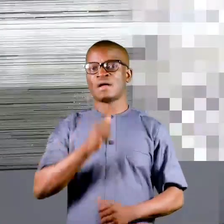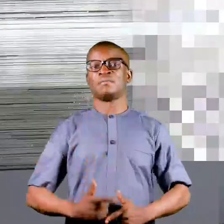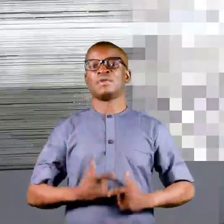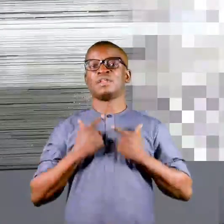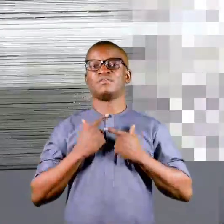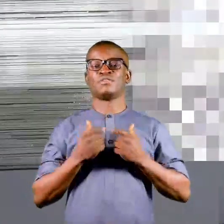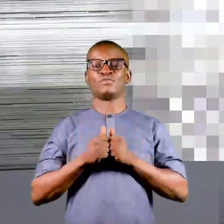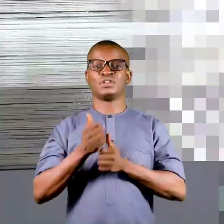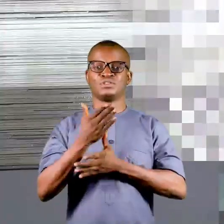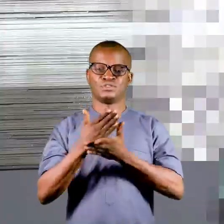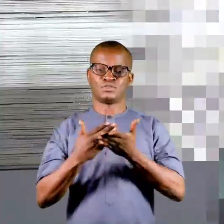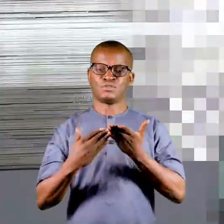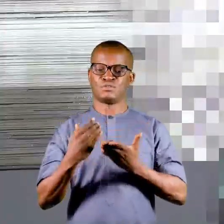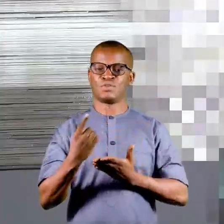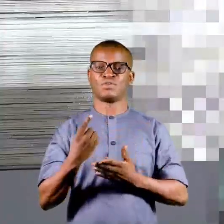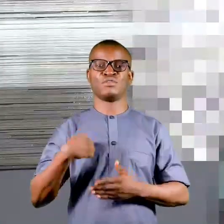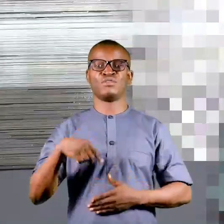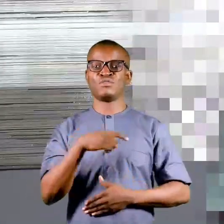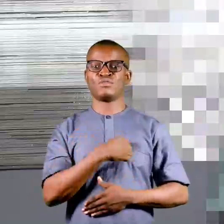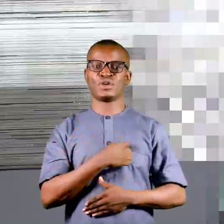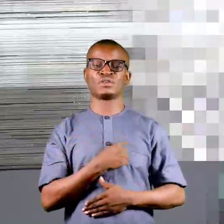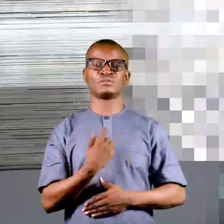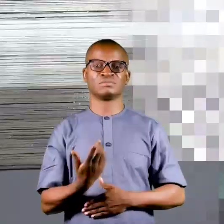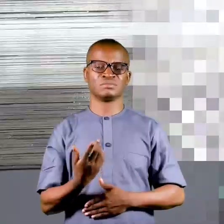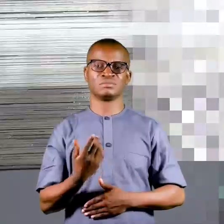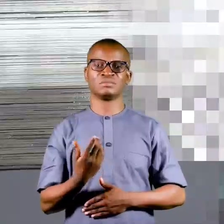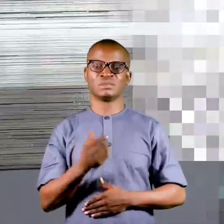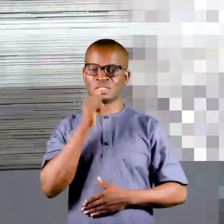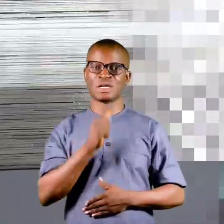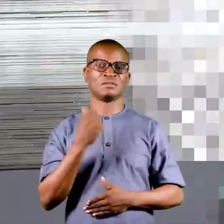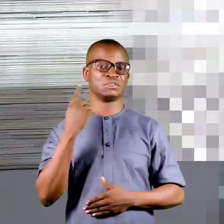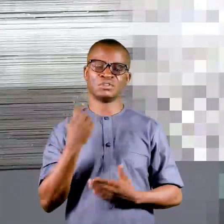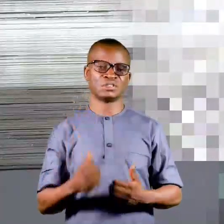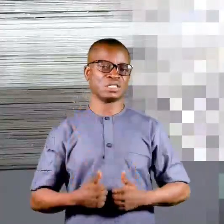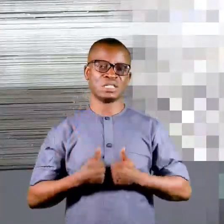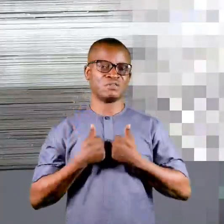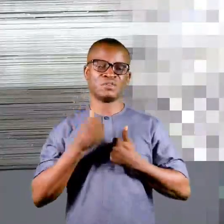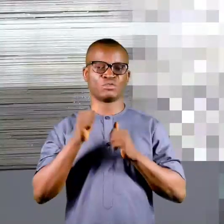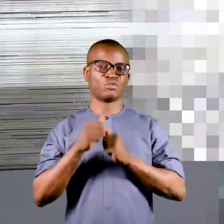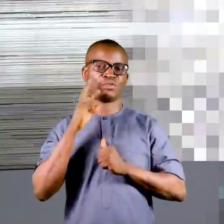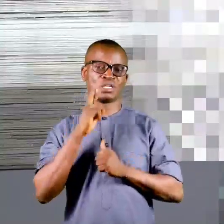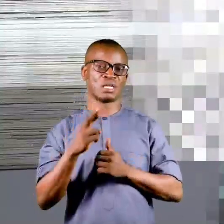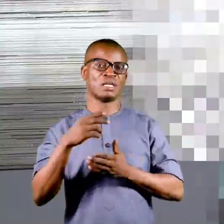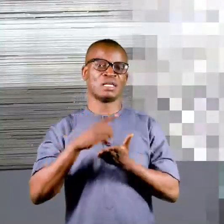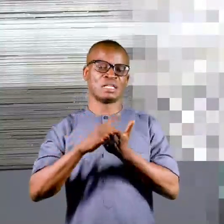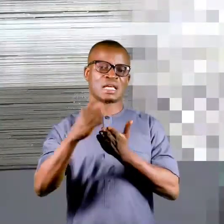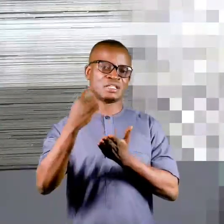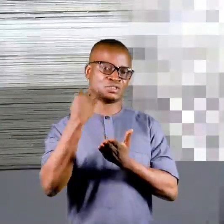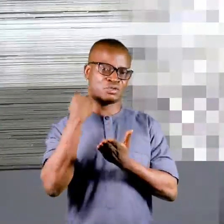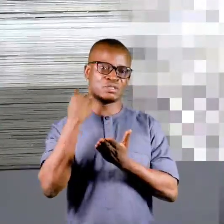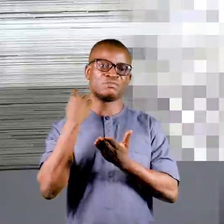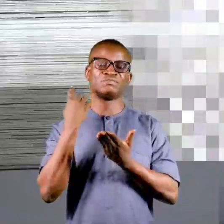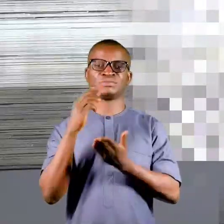I'm living with someone. I don't know her, but I'm just living with her. Last